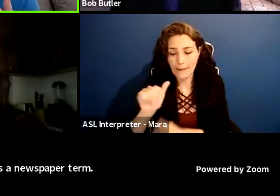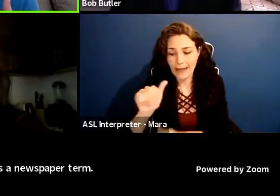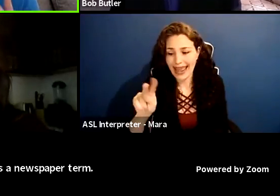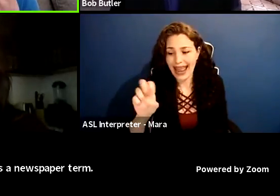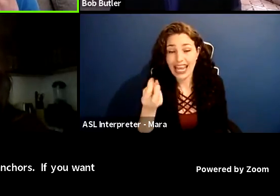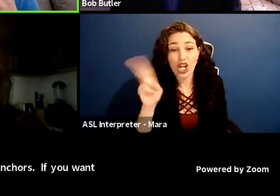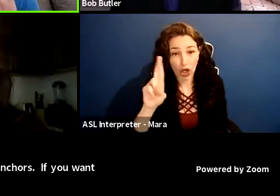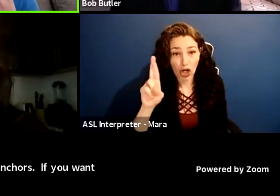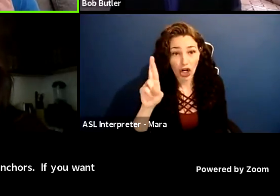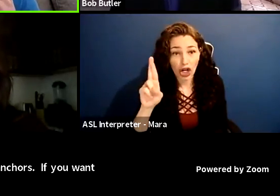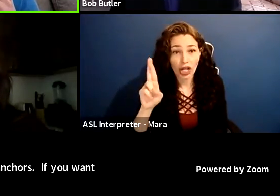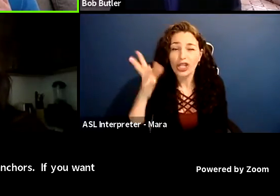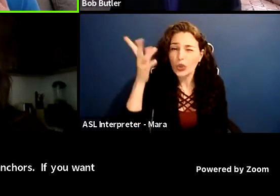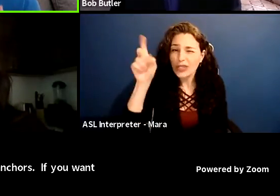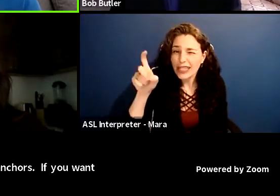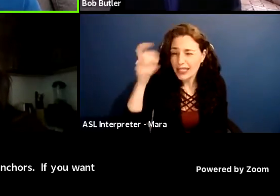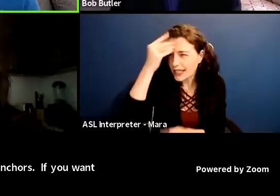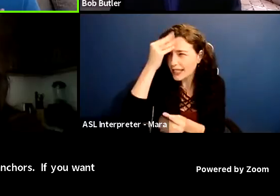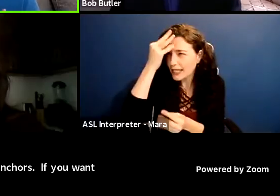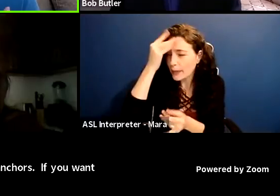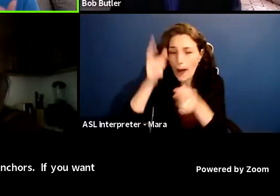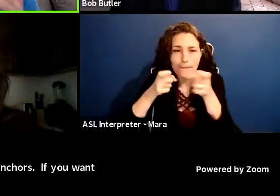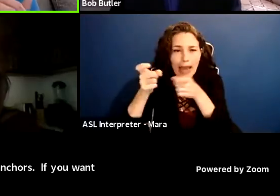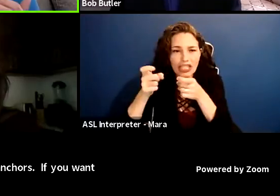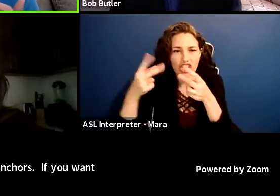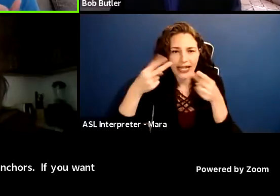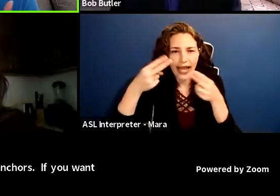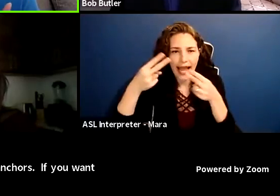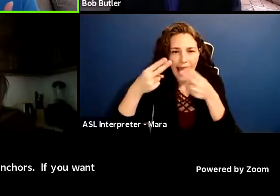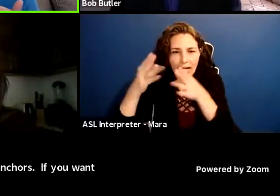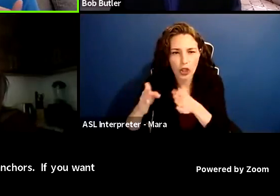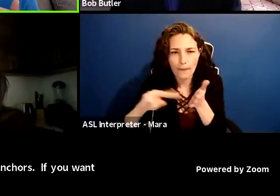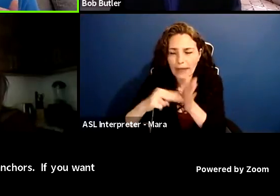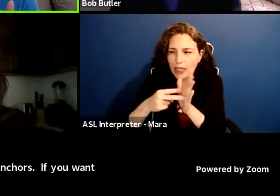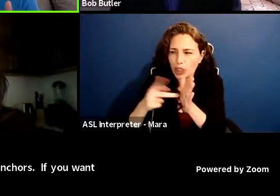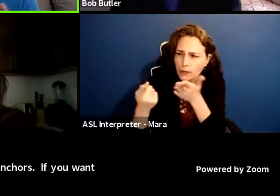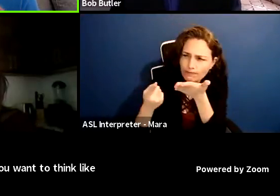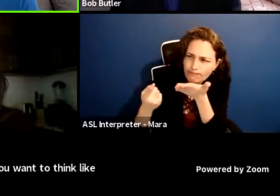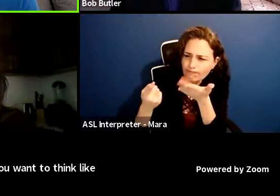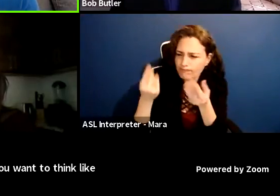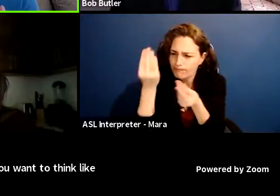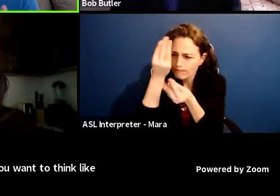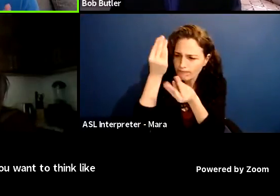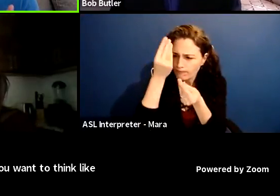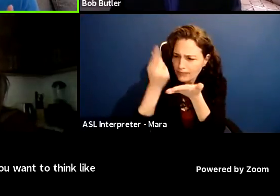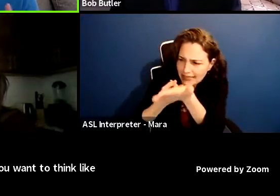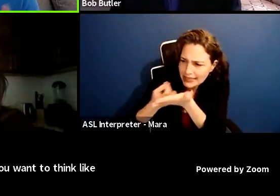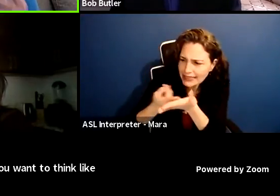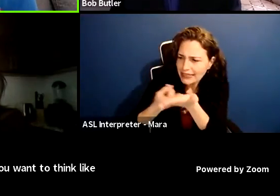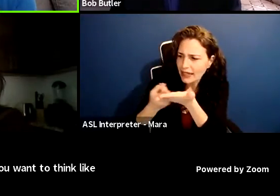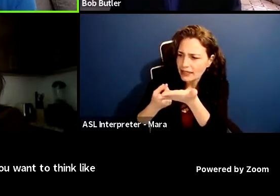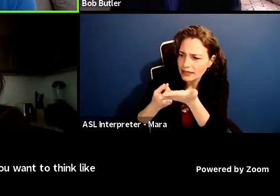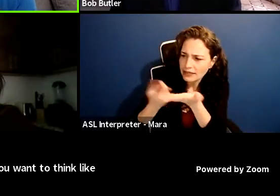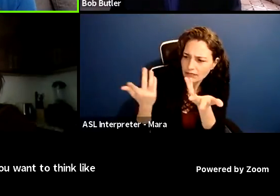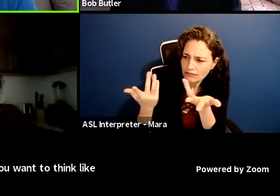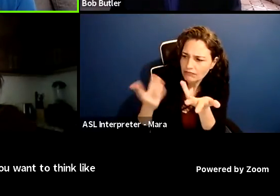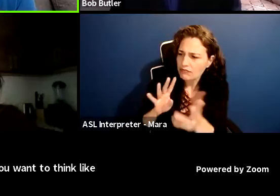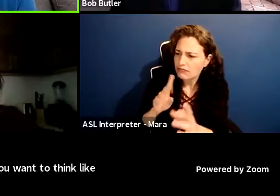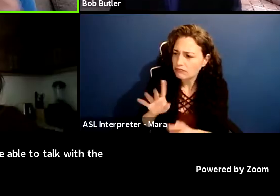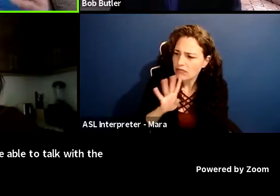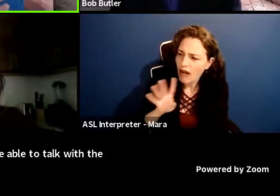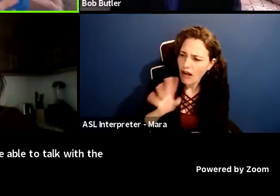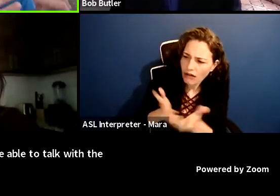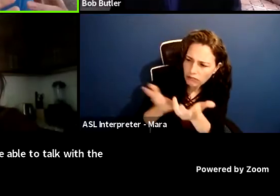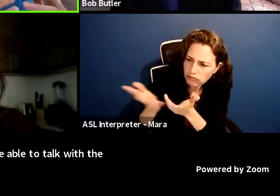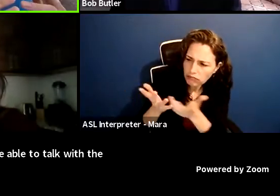think like a managing editor. You want to be able to talk with your producers and reporters and figure out, is this story in the